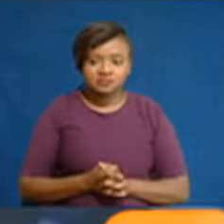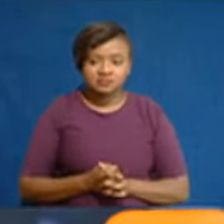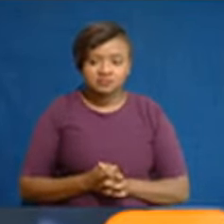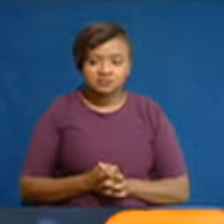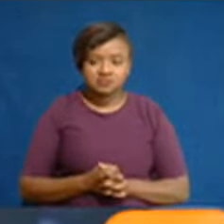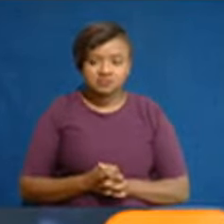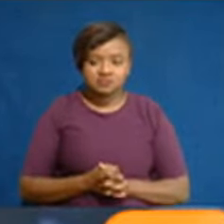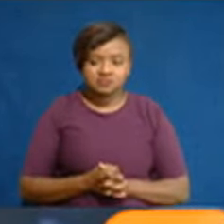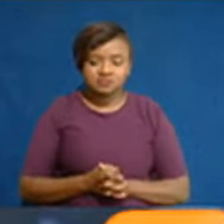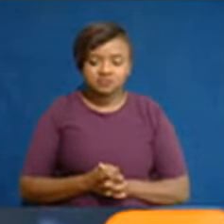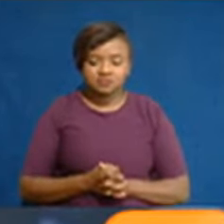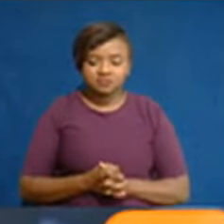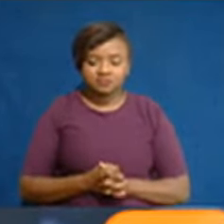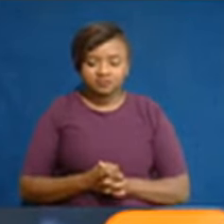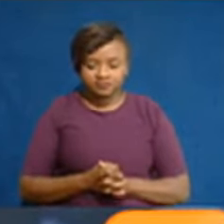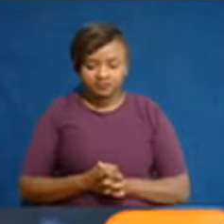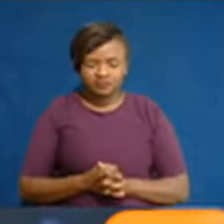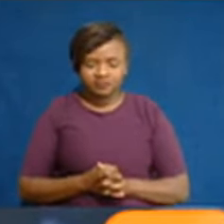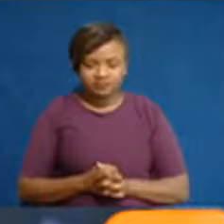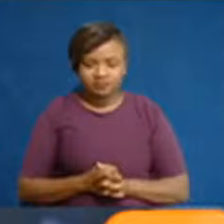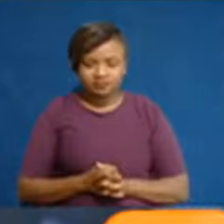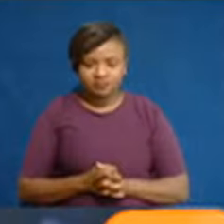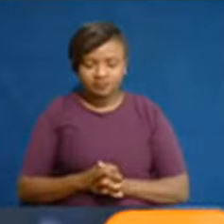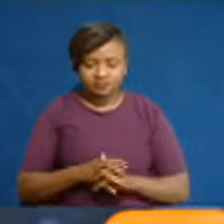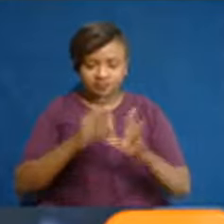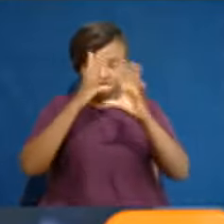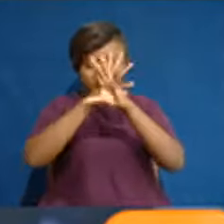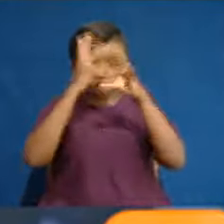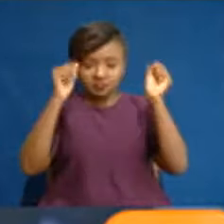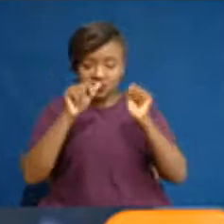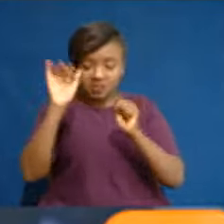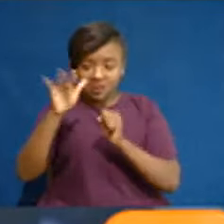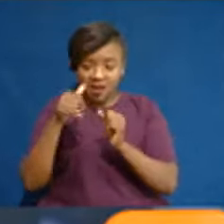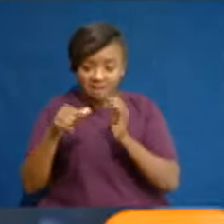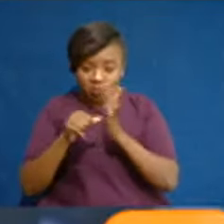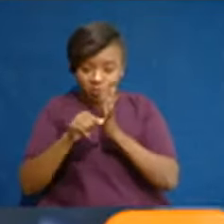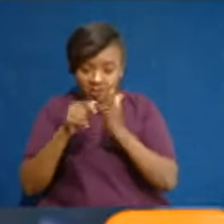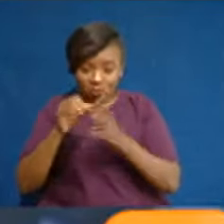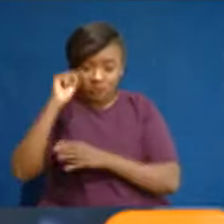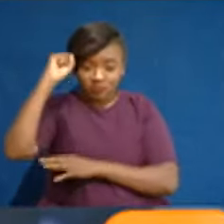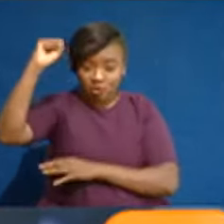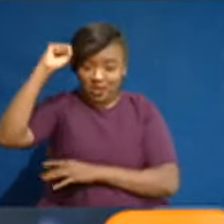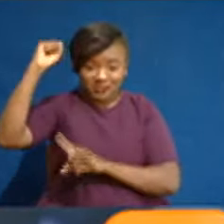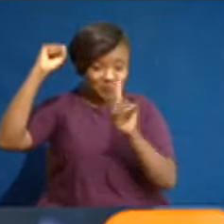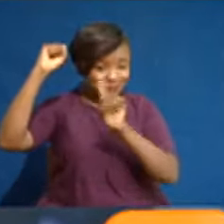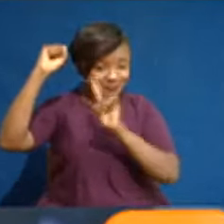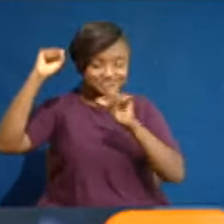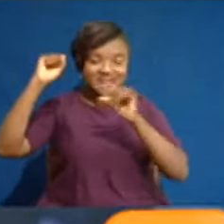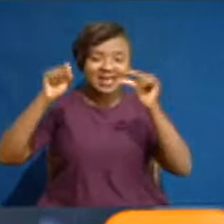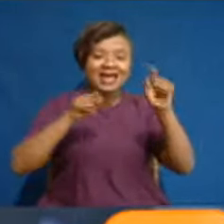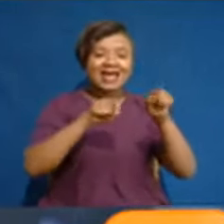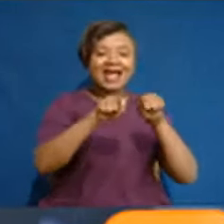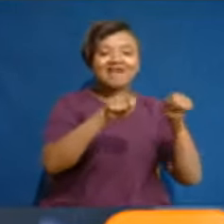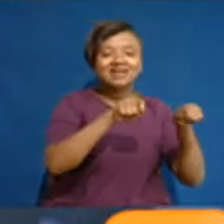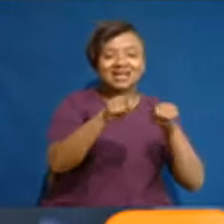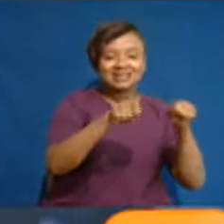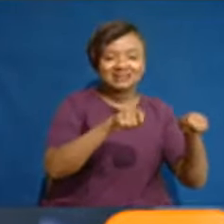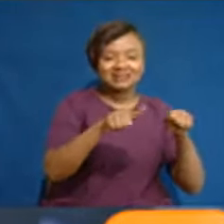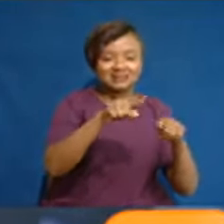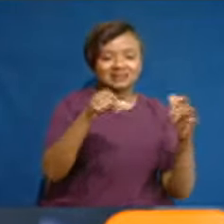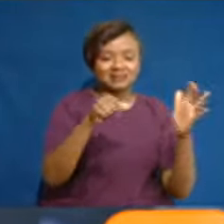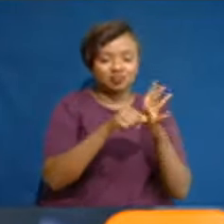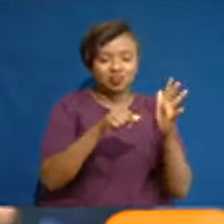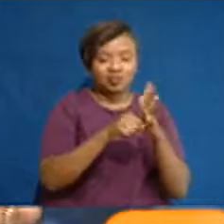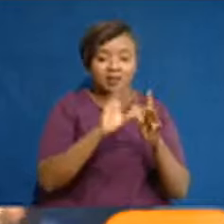the president is confronted not with a political crisis, but a governance crisis, in that people don't believe him. That's huge. You know,